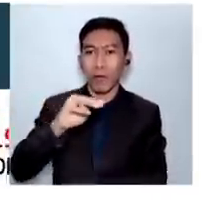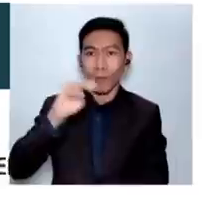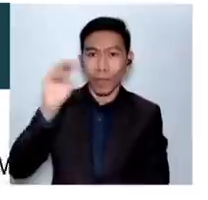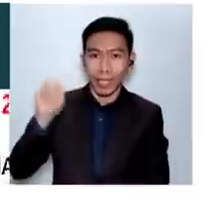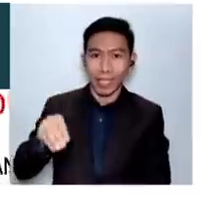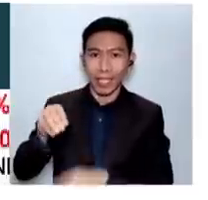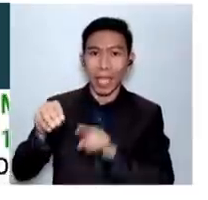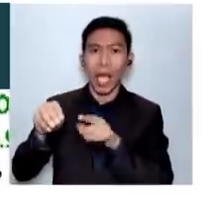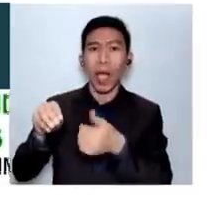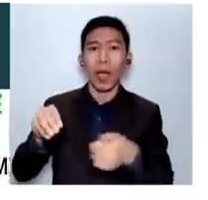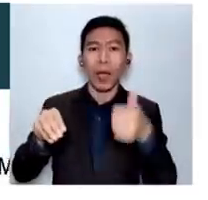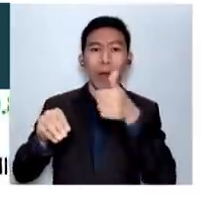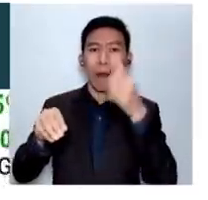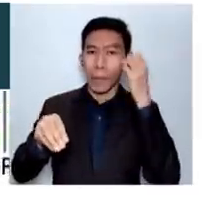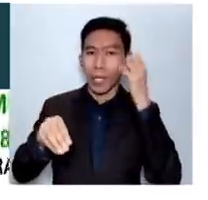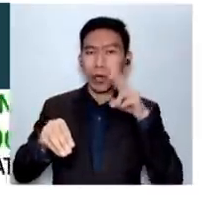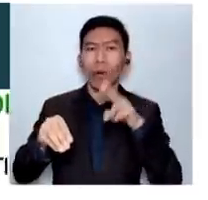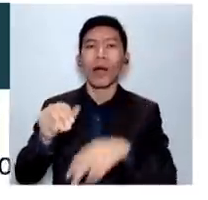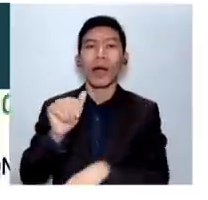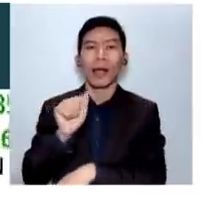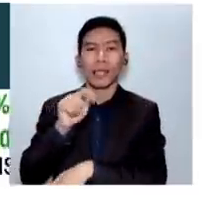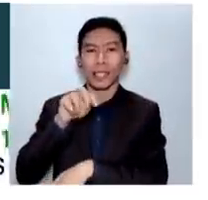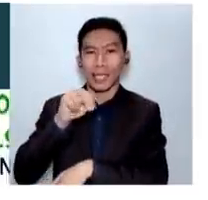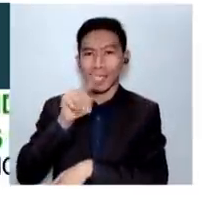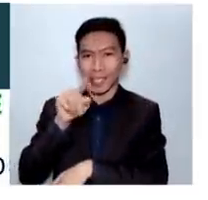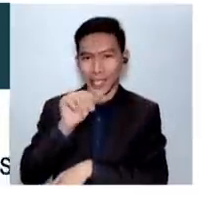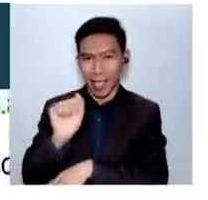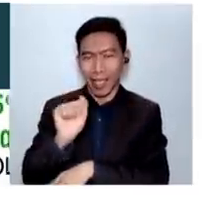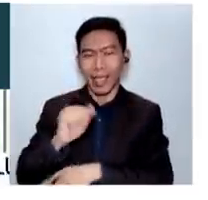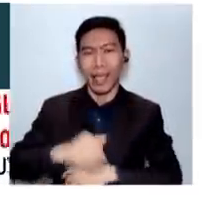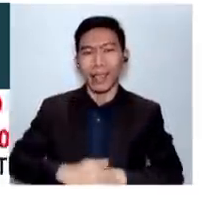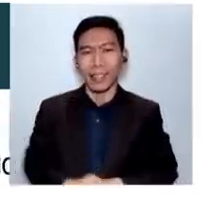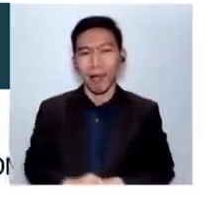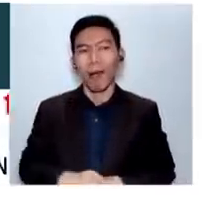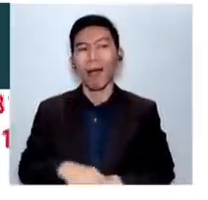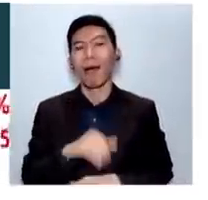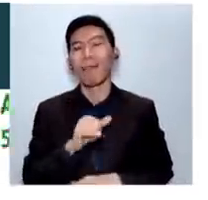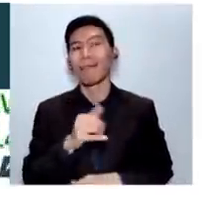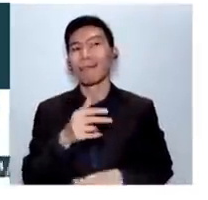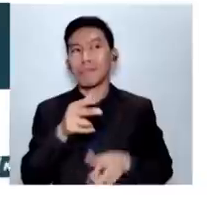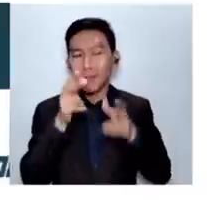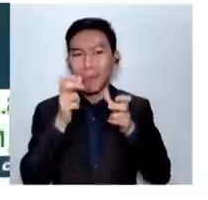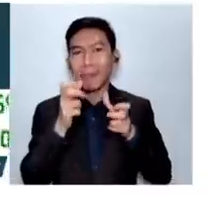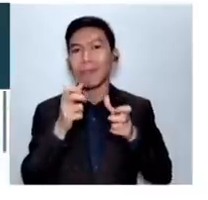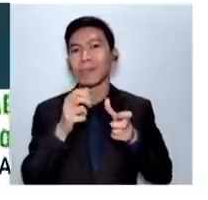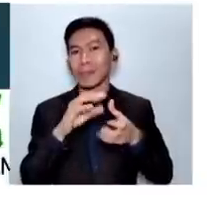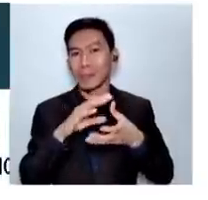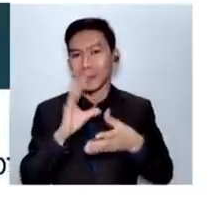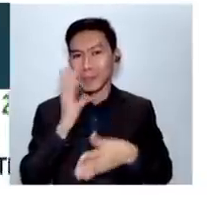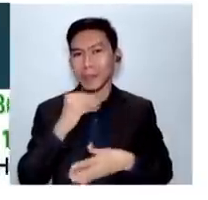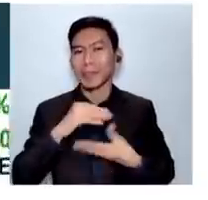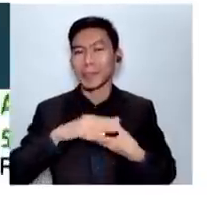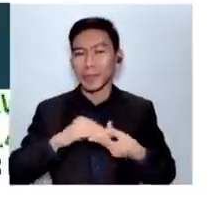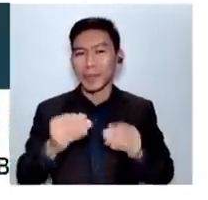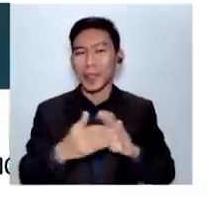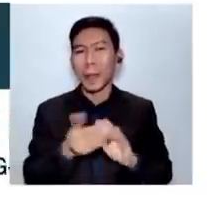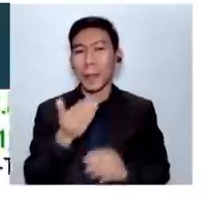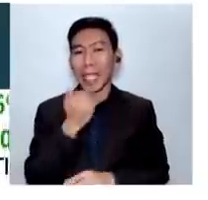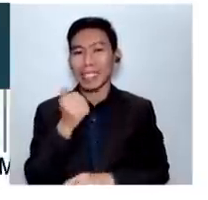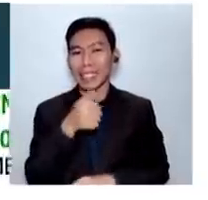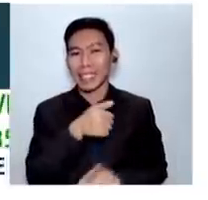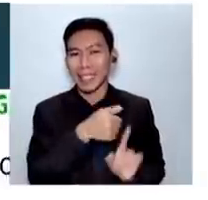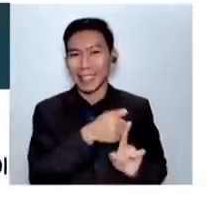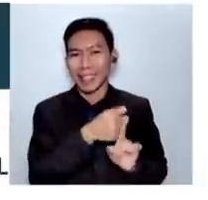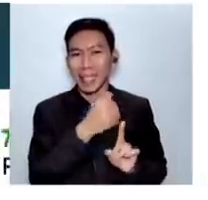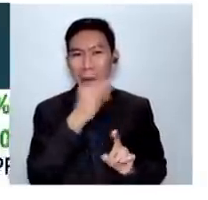Lito Atienza. So yun po ang napakagandang kwento na mas magandang ikwento siguro ni Senator Manny Pacquiao kasi